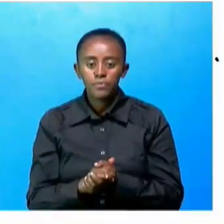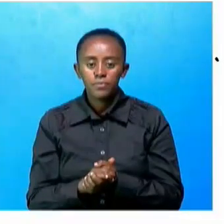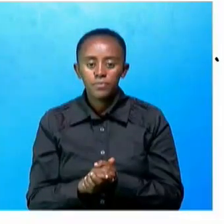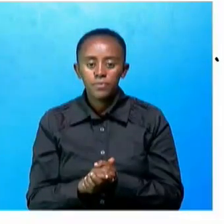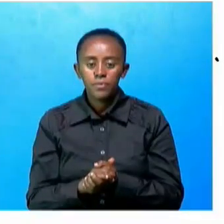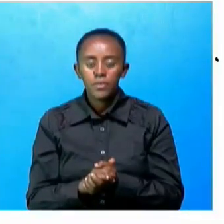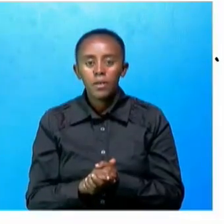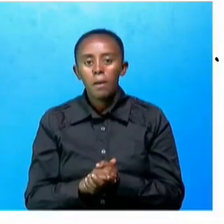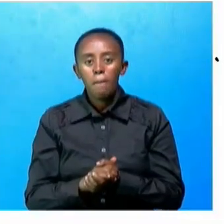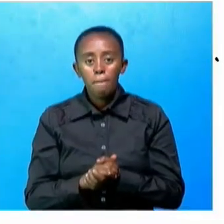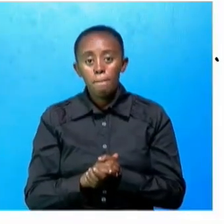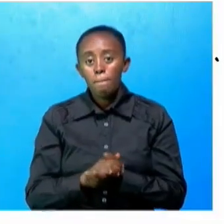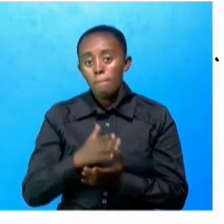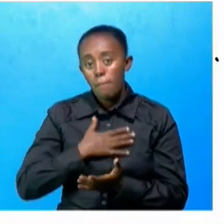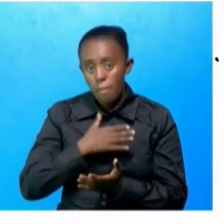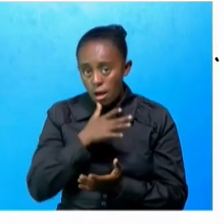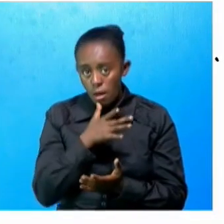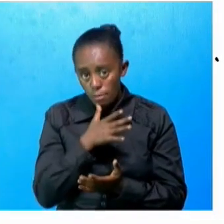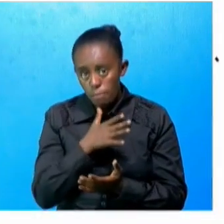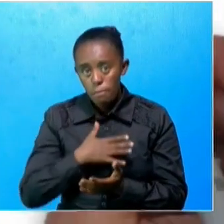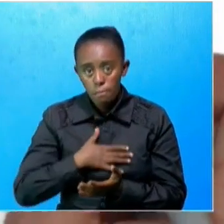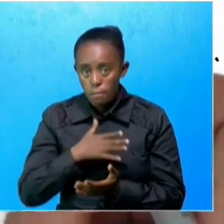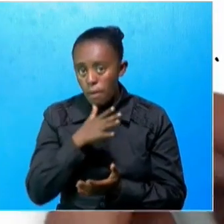My mother